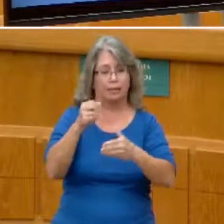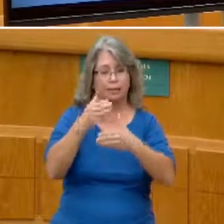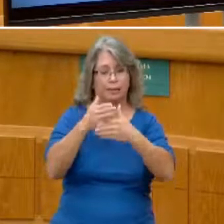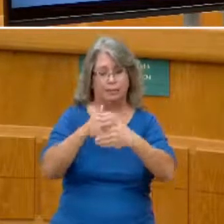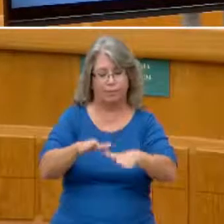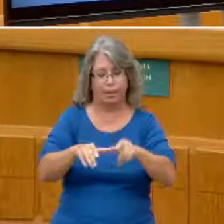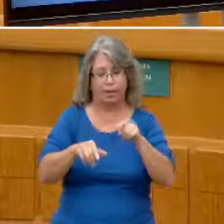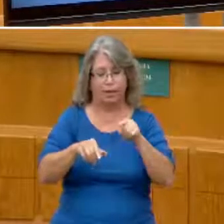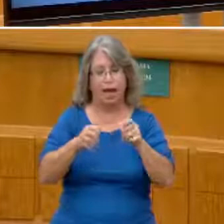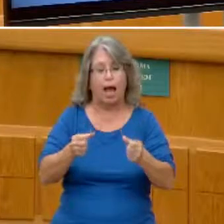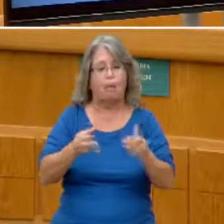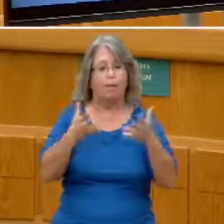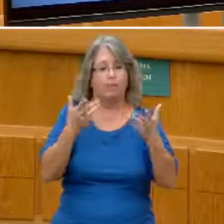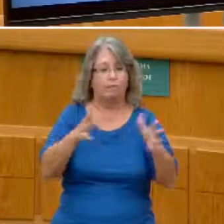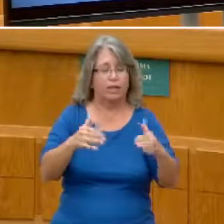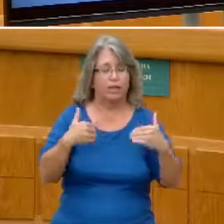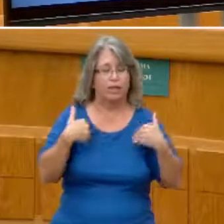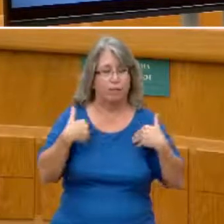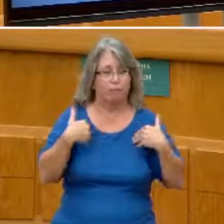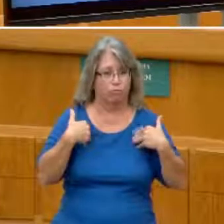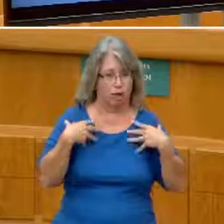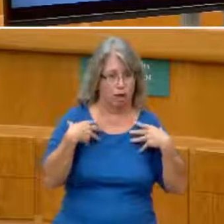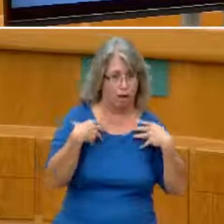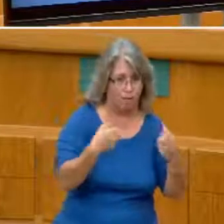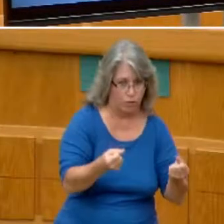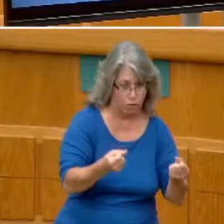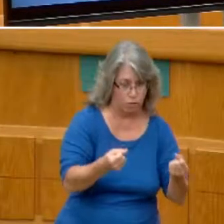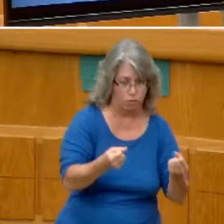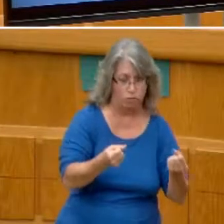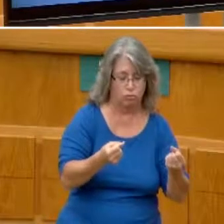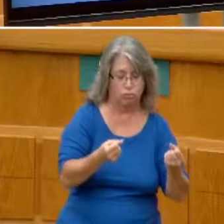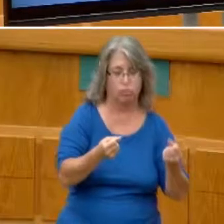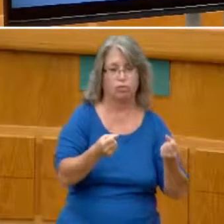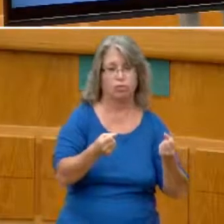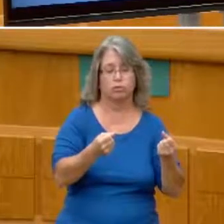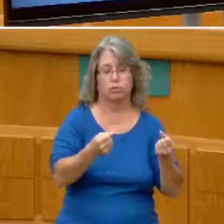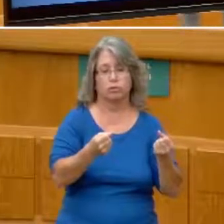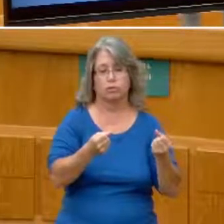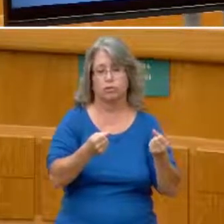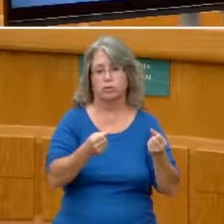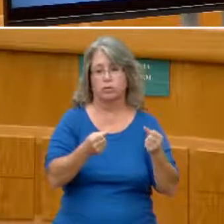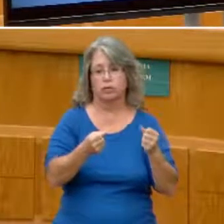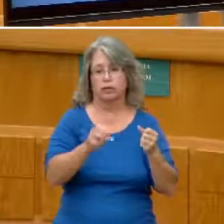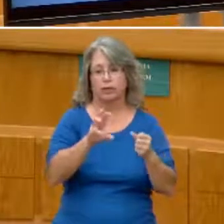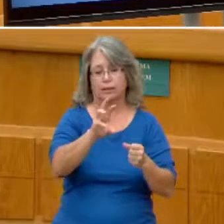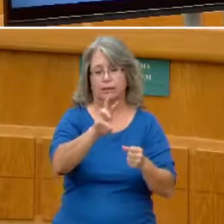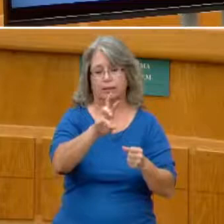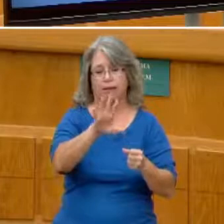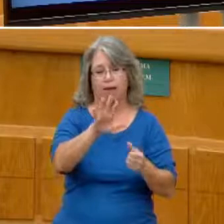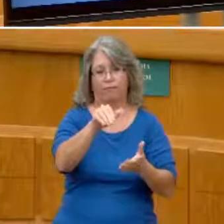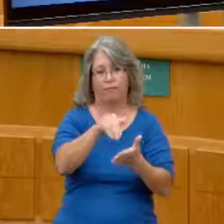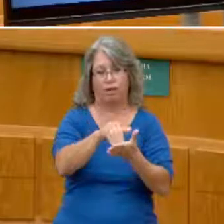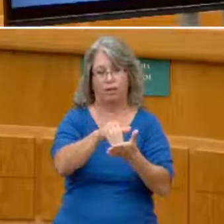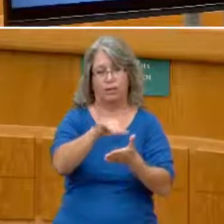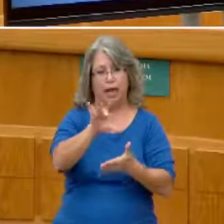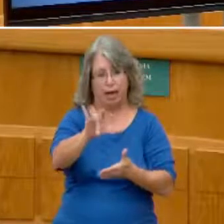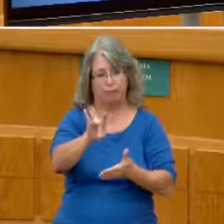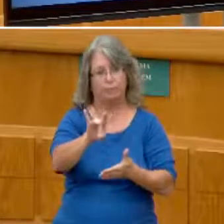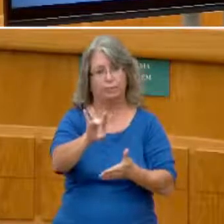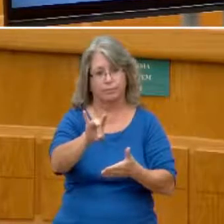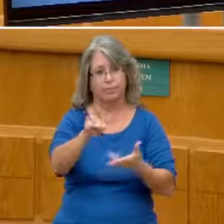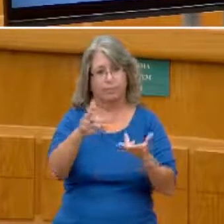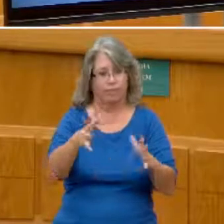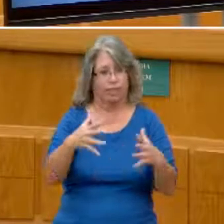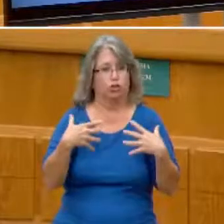those that have recovered. At the bottom of the donut shape graph, 65,008 have recovered.